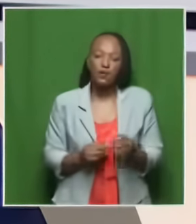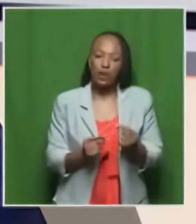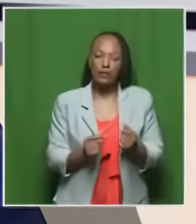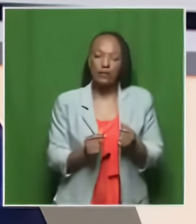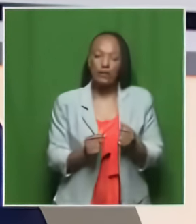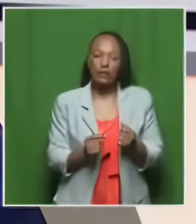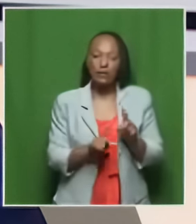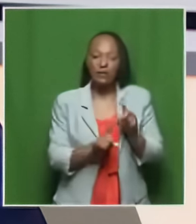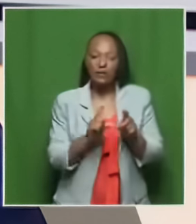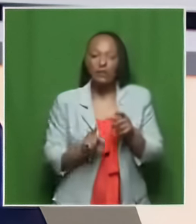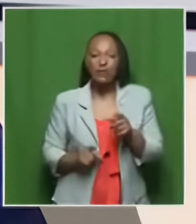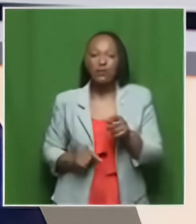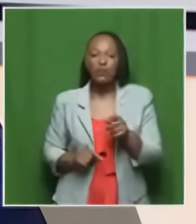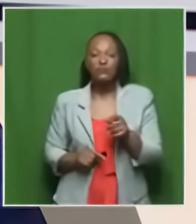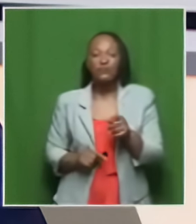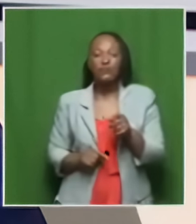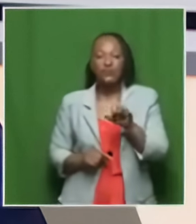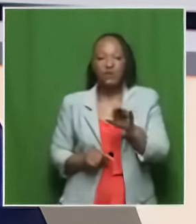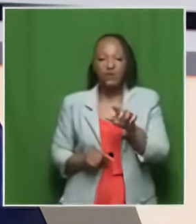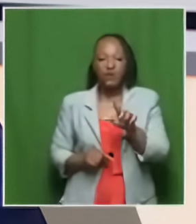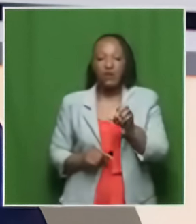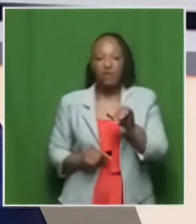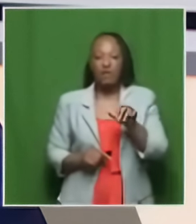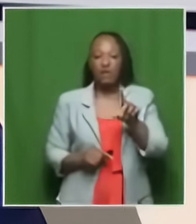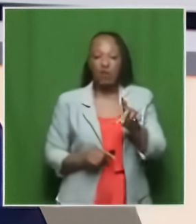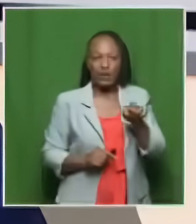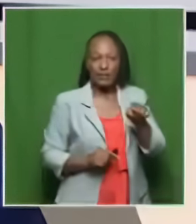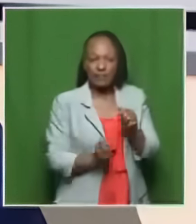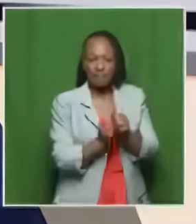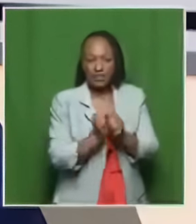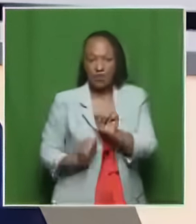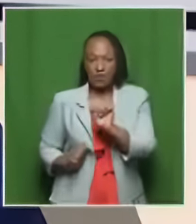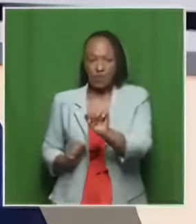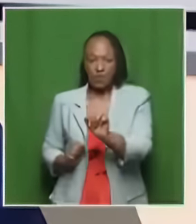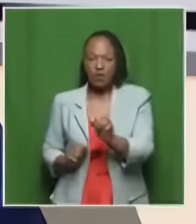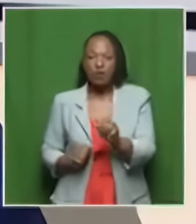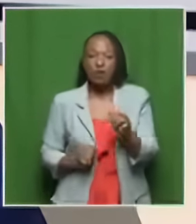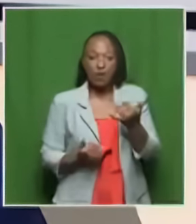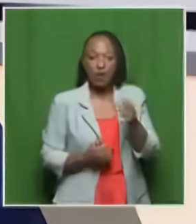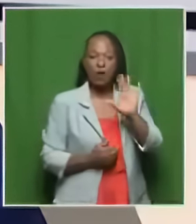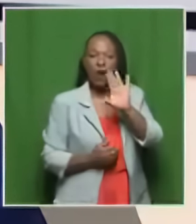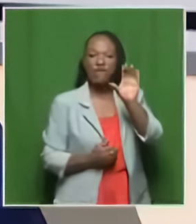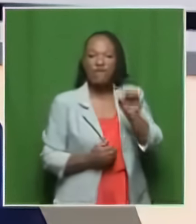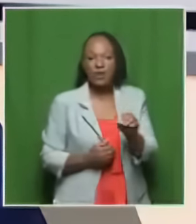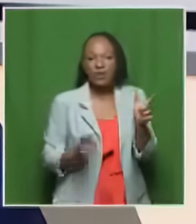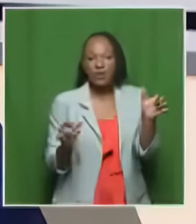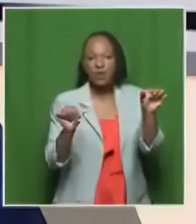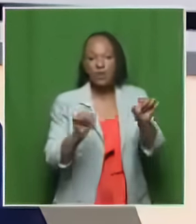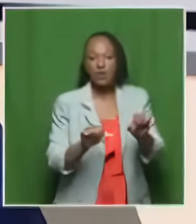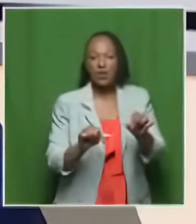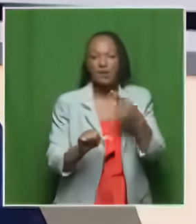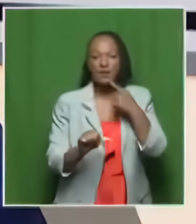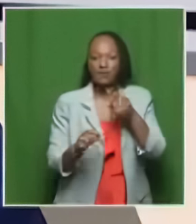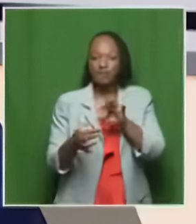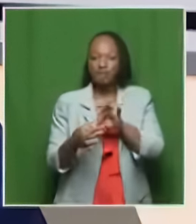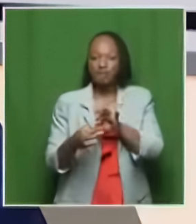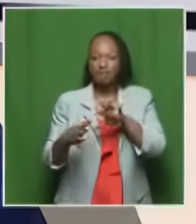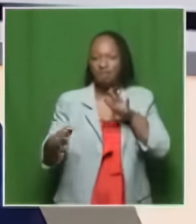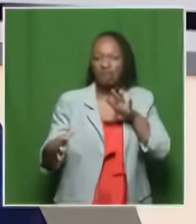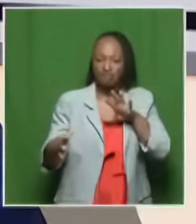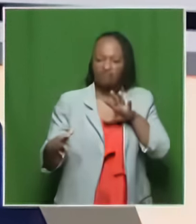Your erstwhile brother, Floyd Chibambu, Africa Maibuye leader now, he says that the disconnection for him from the